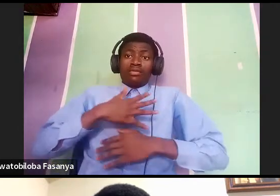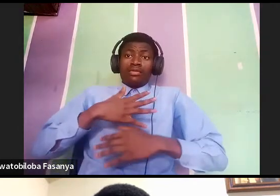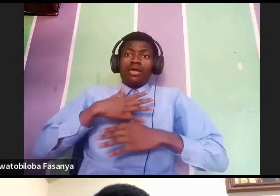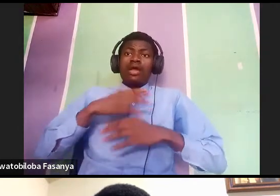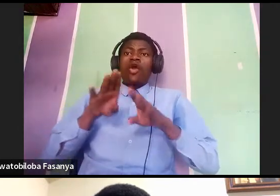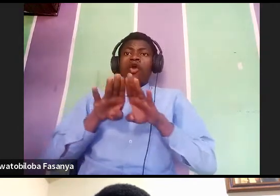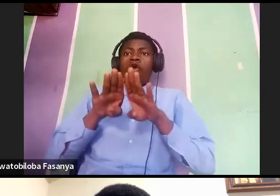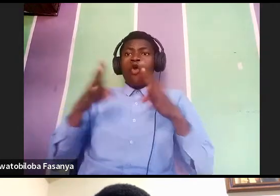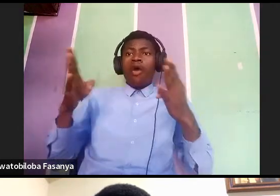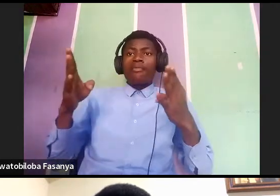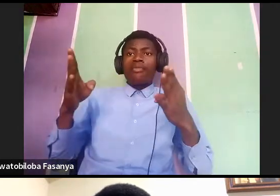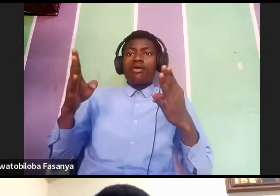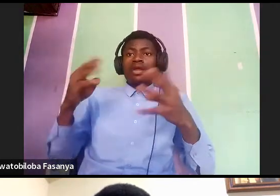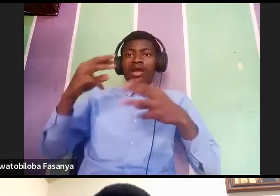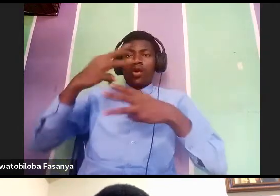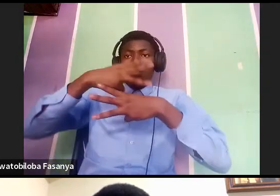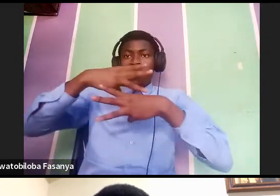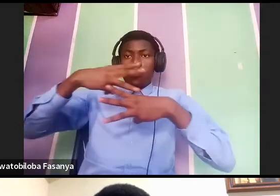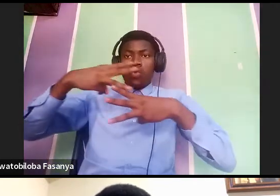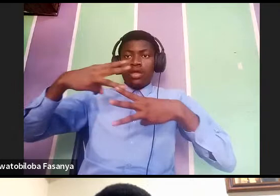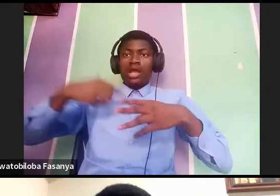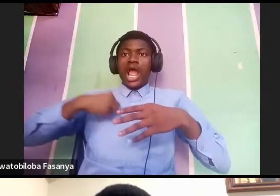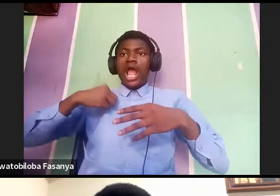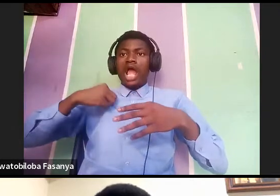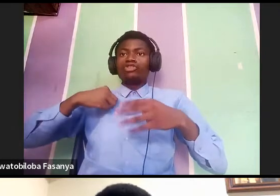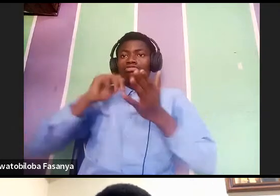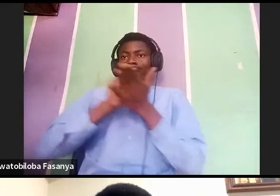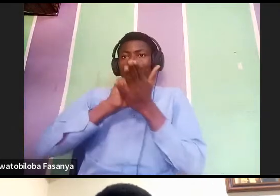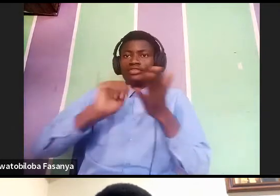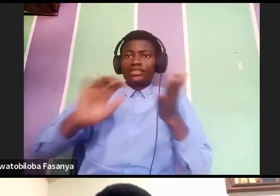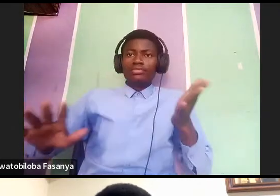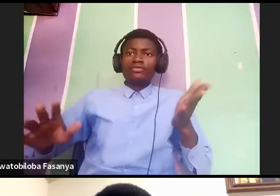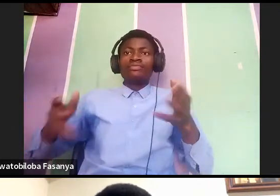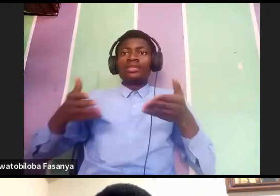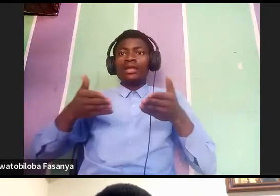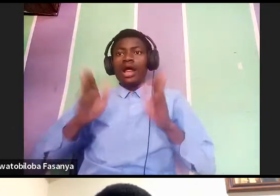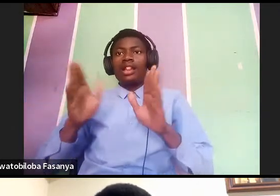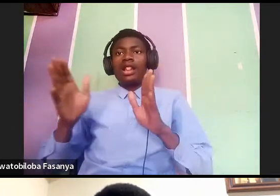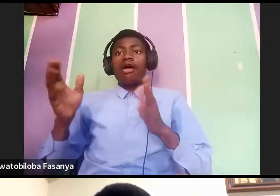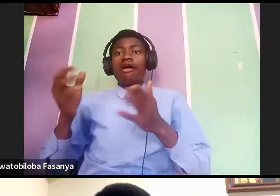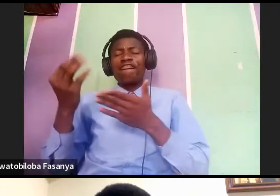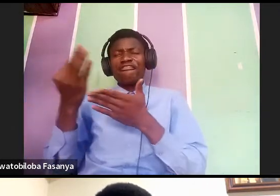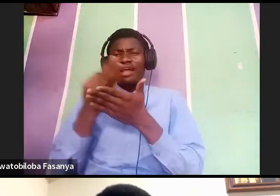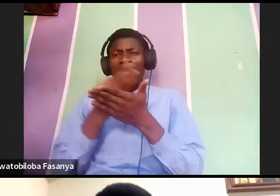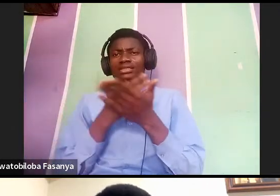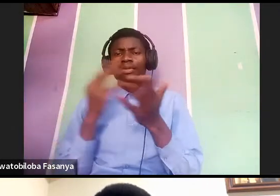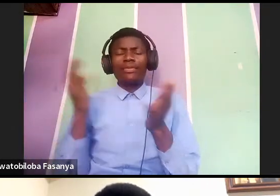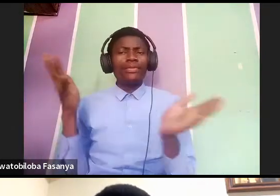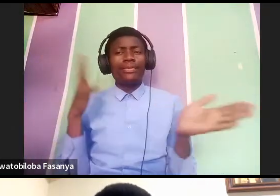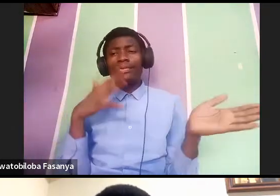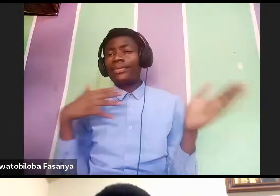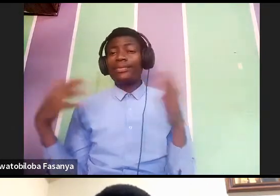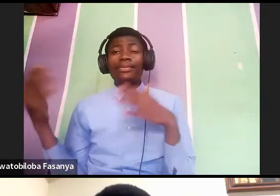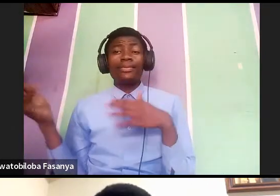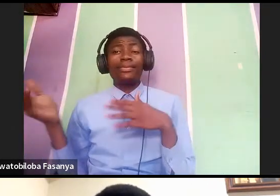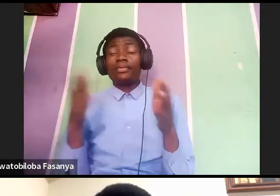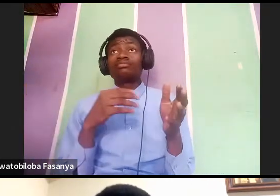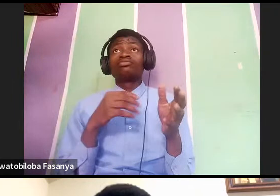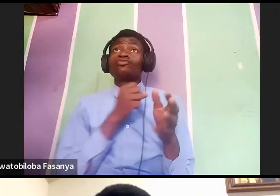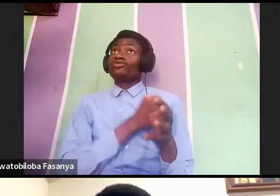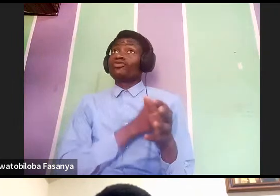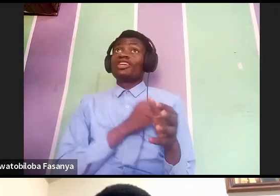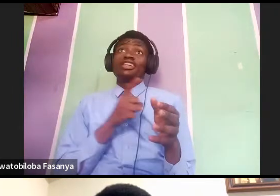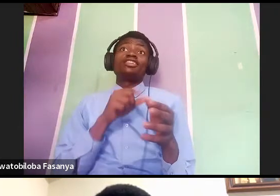and allow fresh air to come in. I'm sorry I wasn't a part of some of those things, but I know that we've